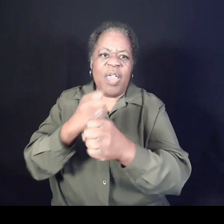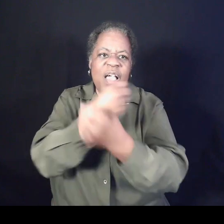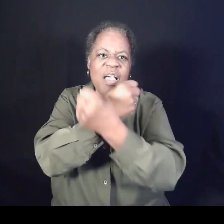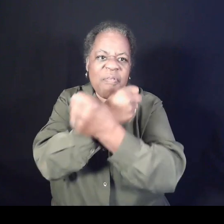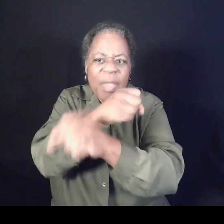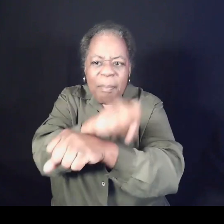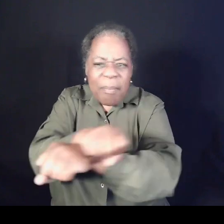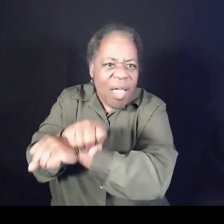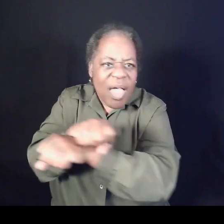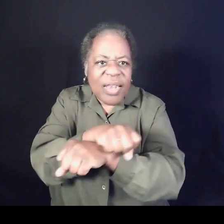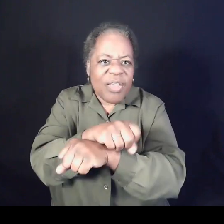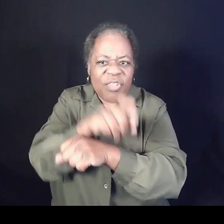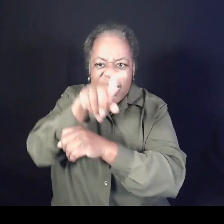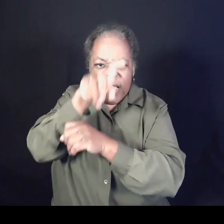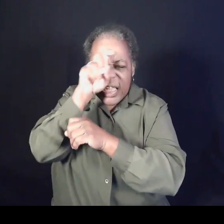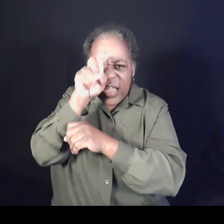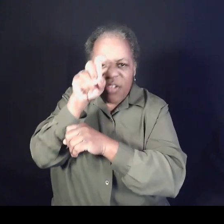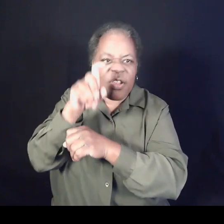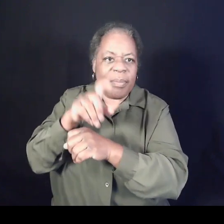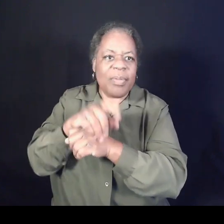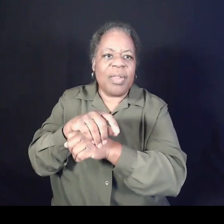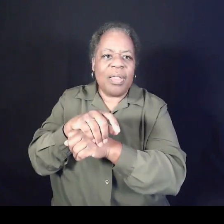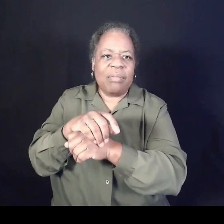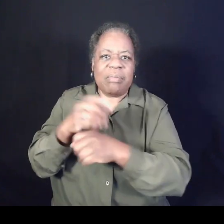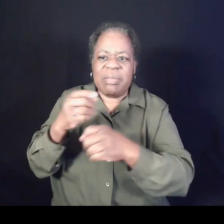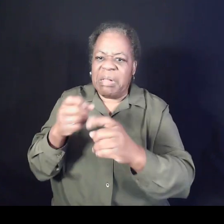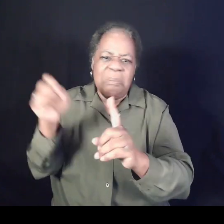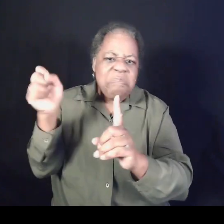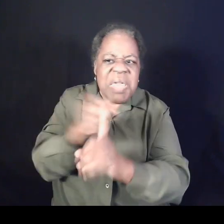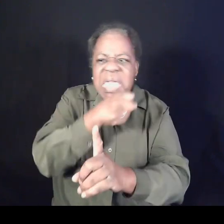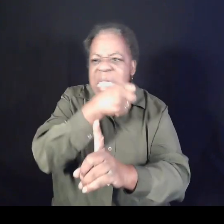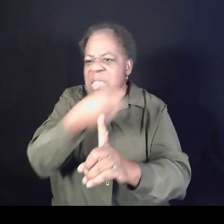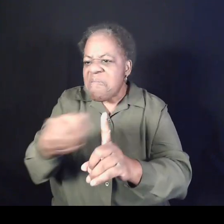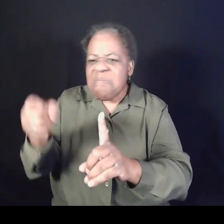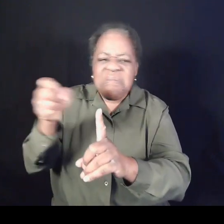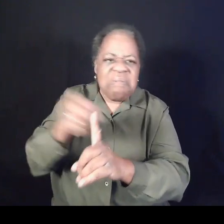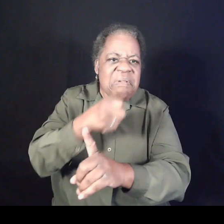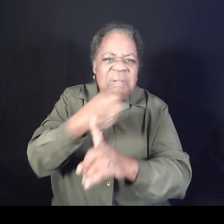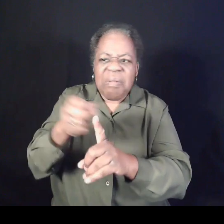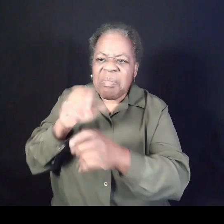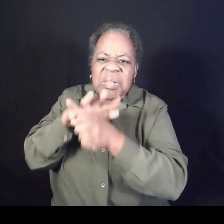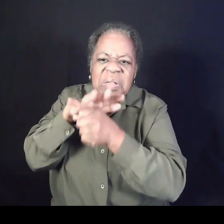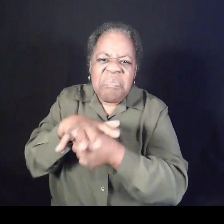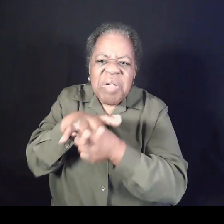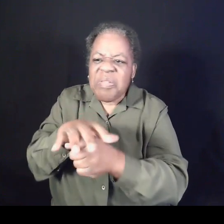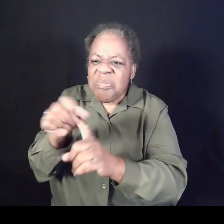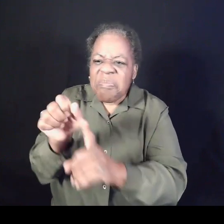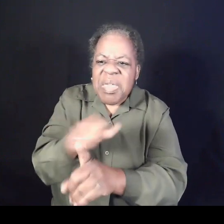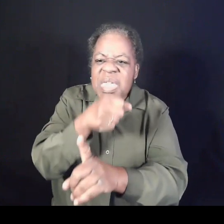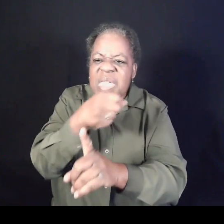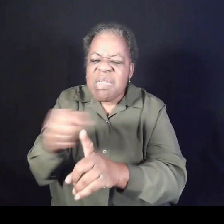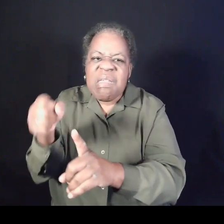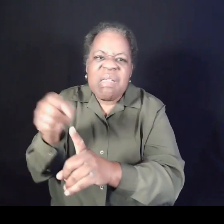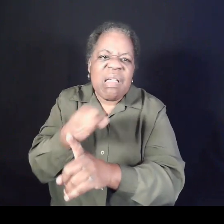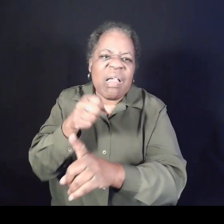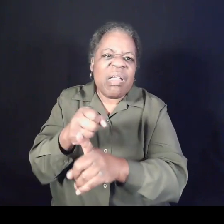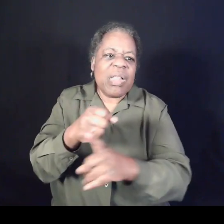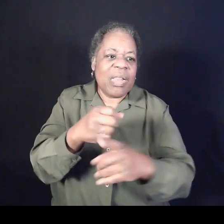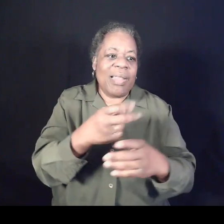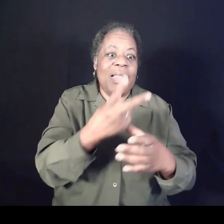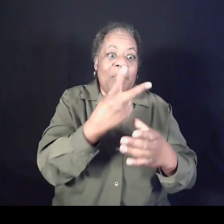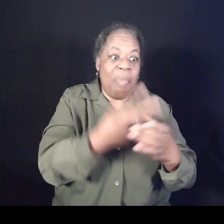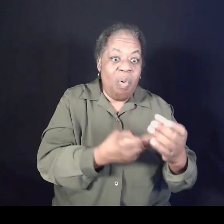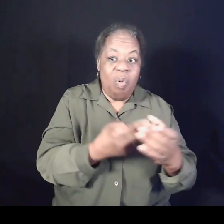treated like beasts of burden, beaten by the rods of their oppressors. In both settings, they were robbed of their